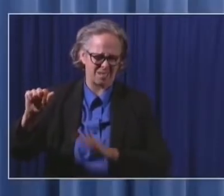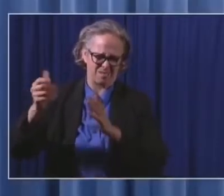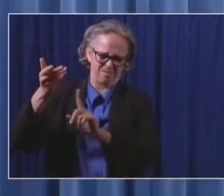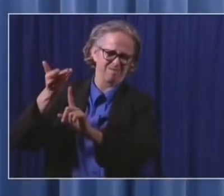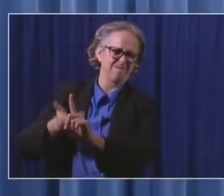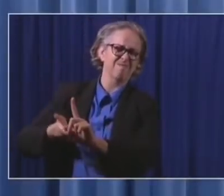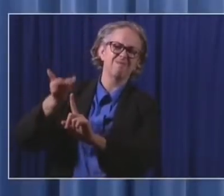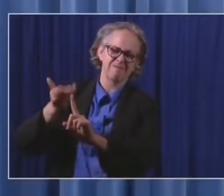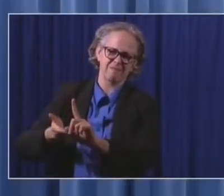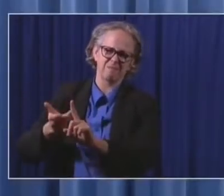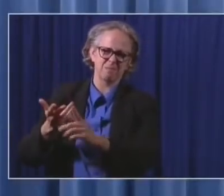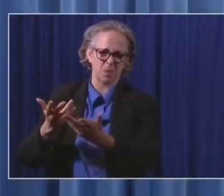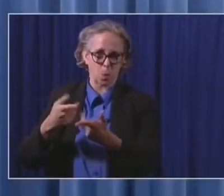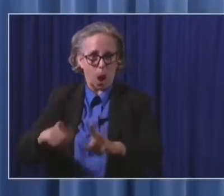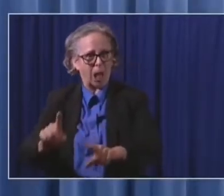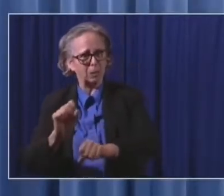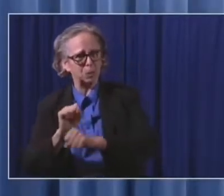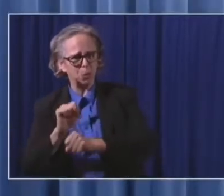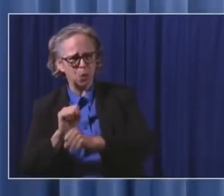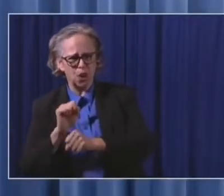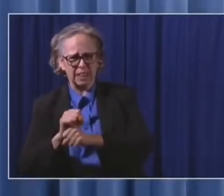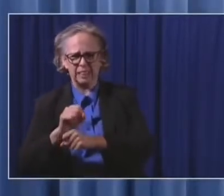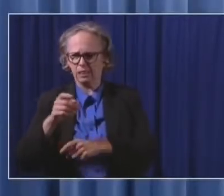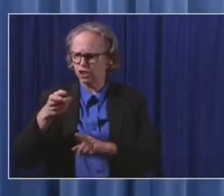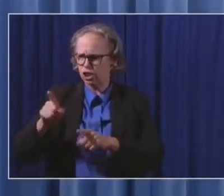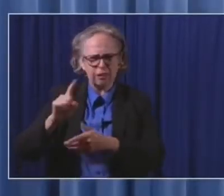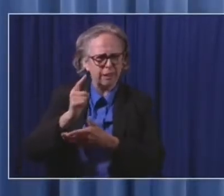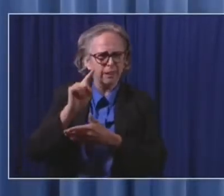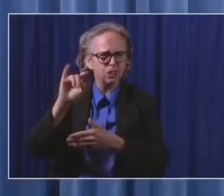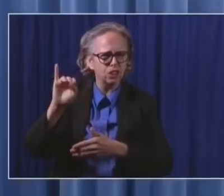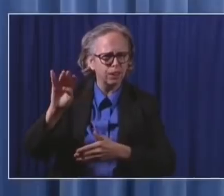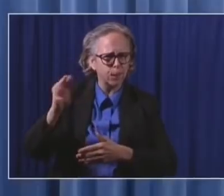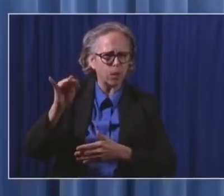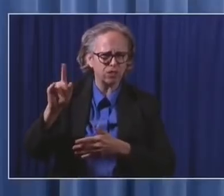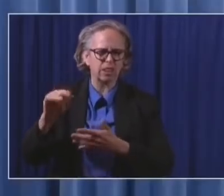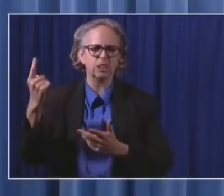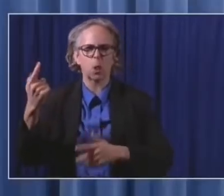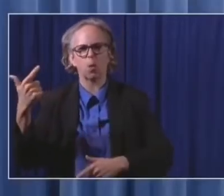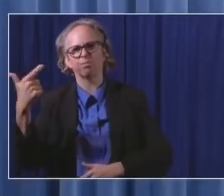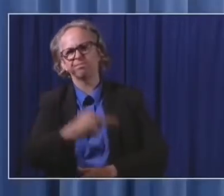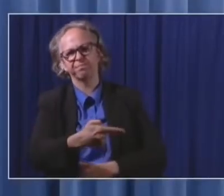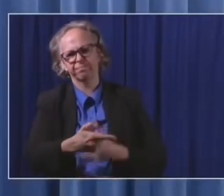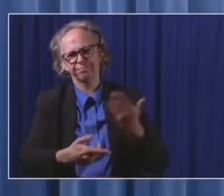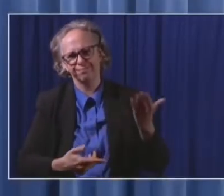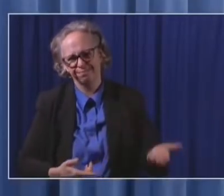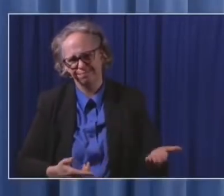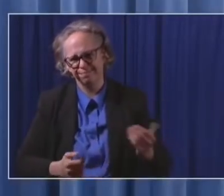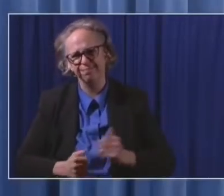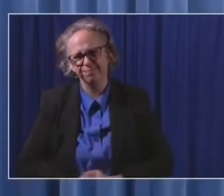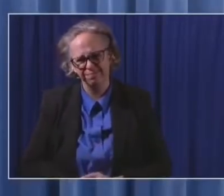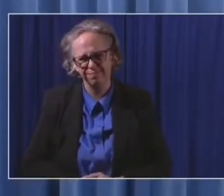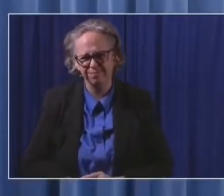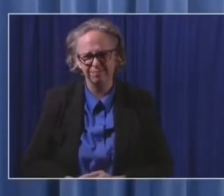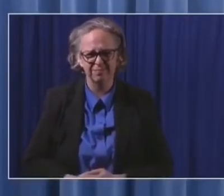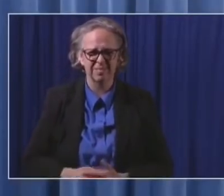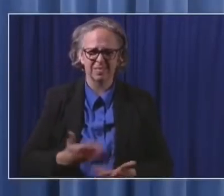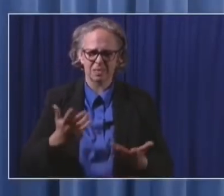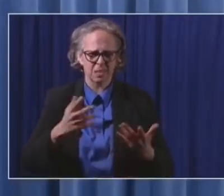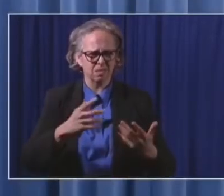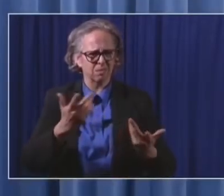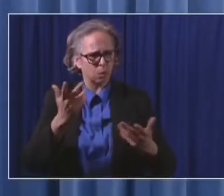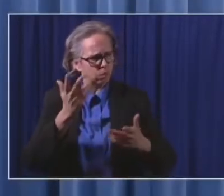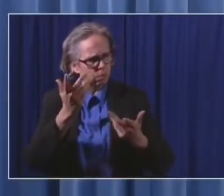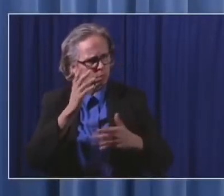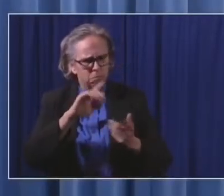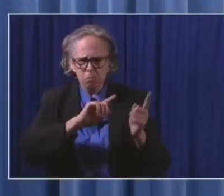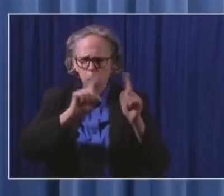to honor Toledo police officer Anthony Dia. He was killed in the line of duty in the early